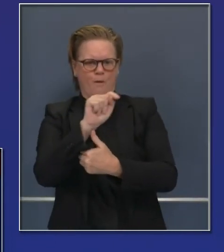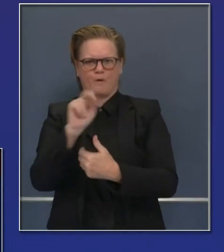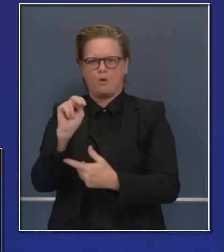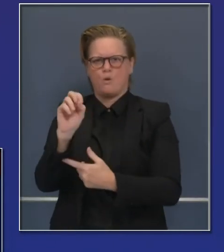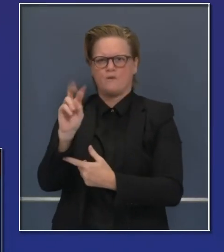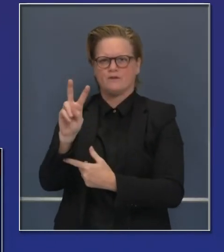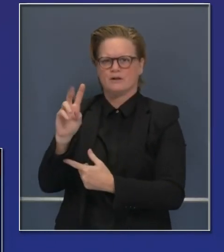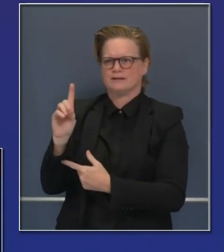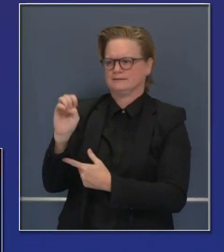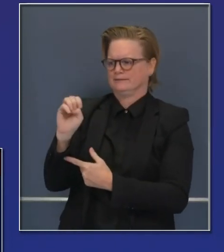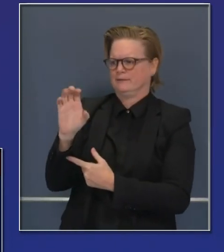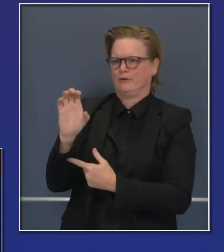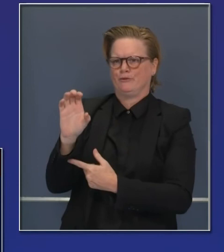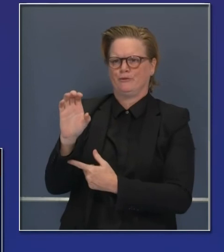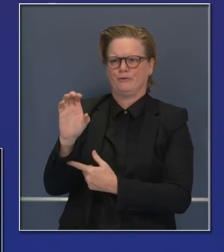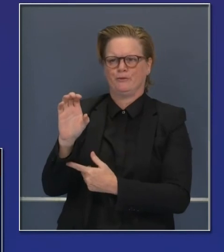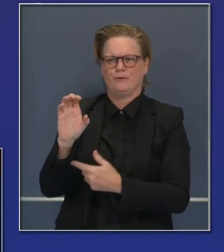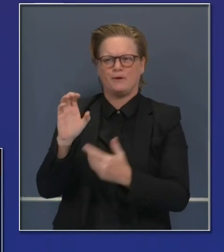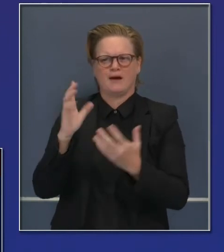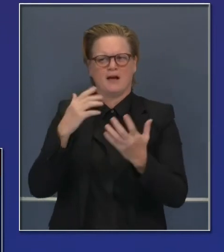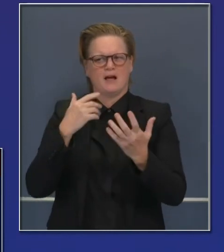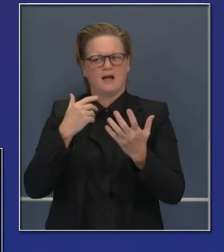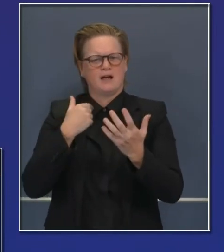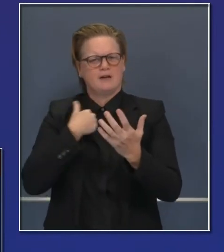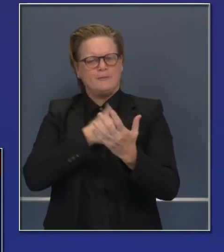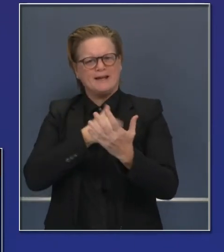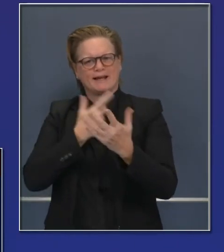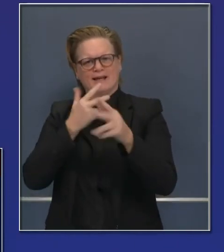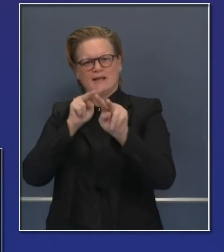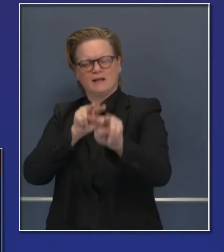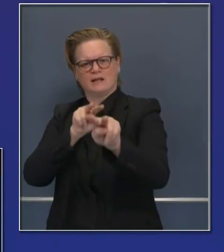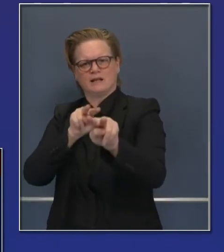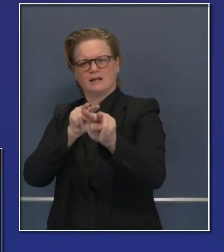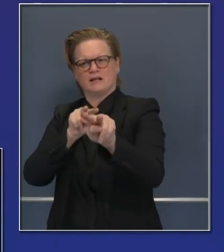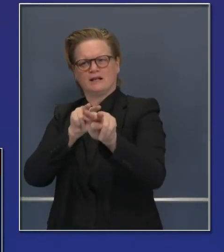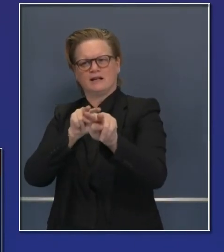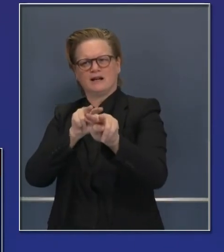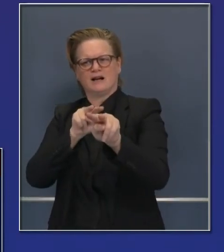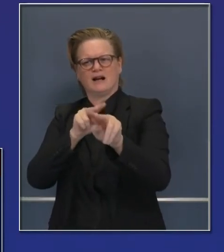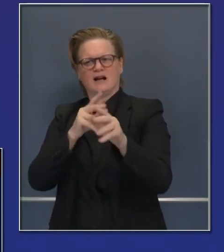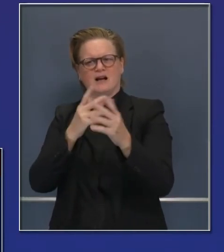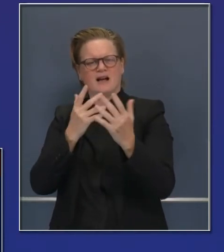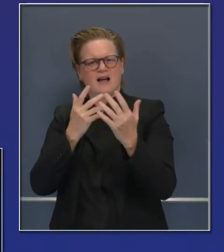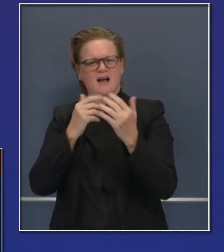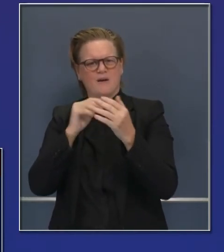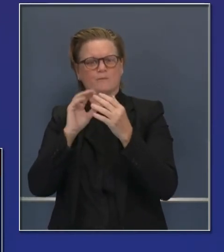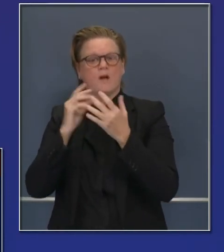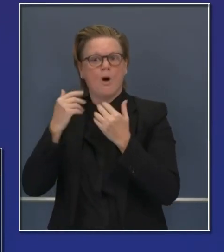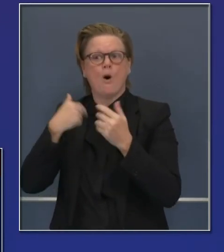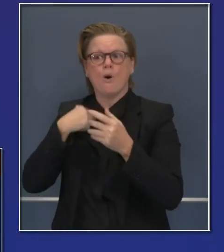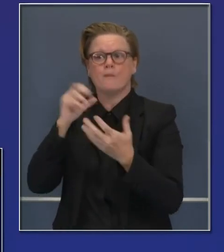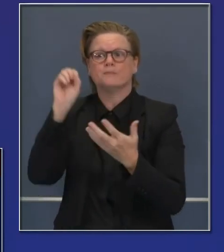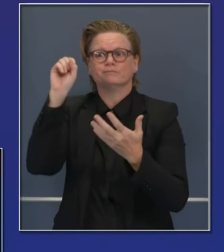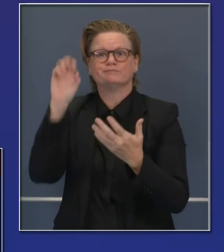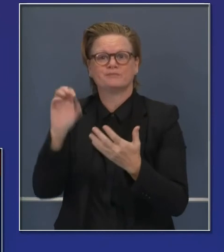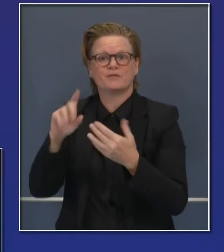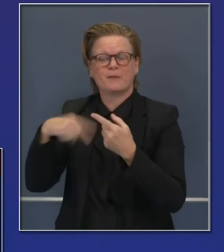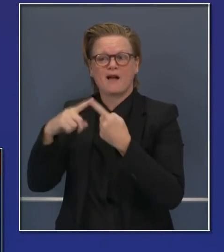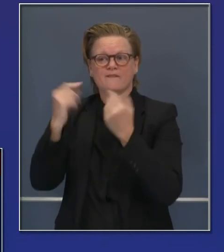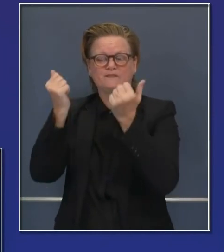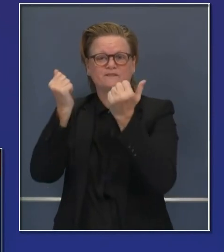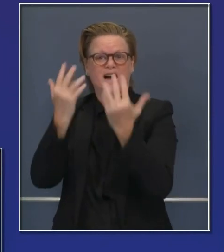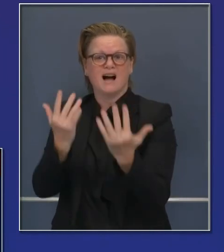vigilance as it relates to active wildfires in the state of California. We've talked in the past about wildfire